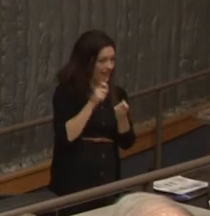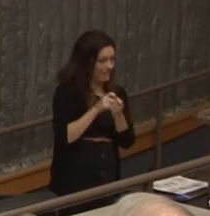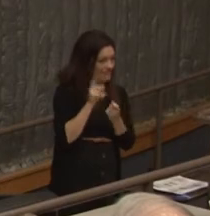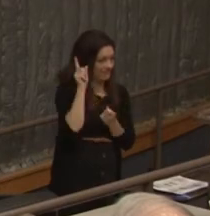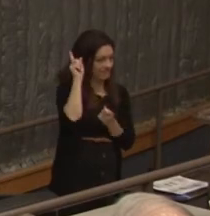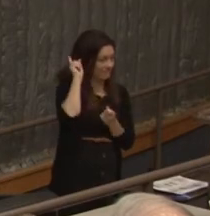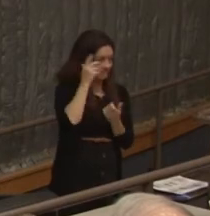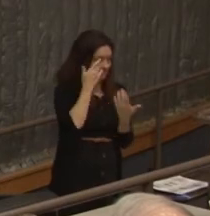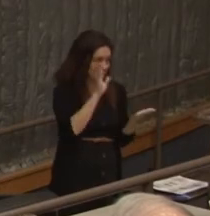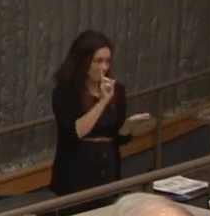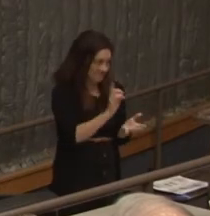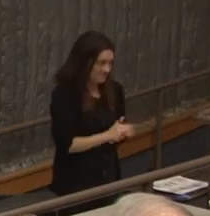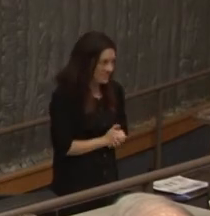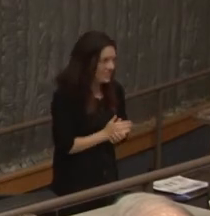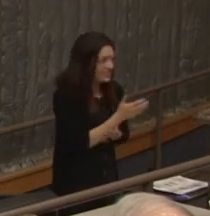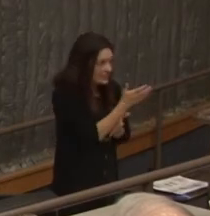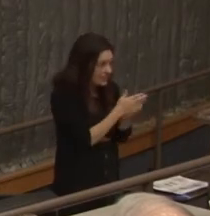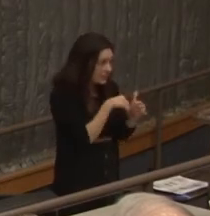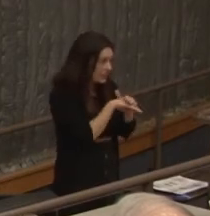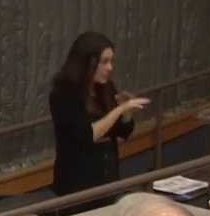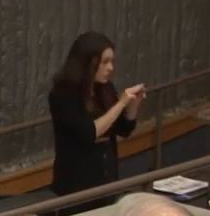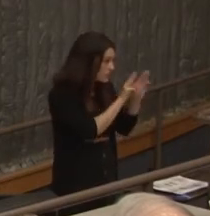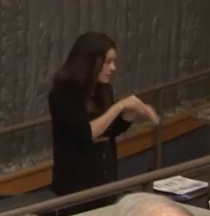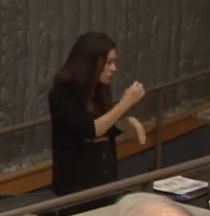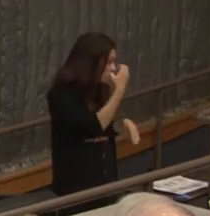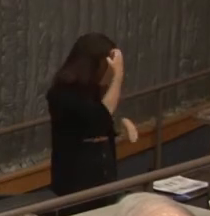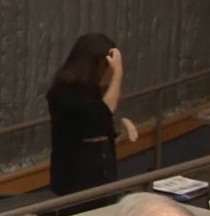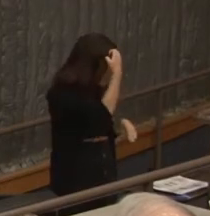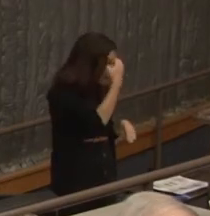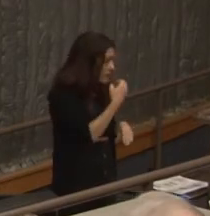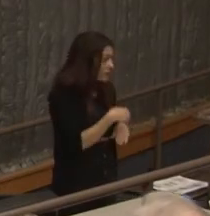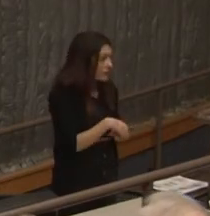are. Some are in museums in Europe. Very